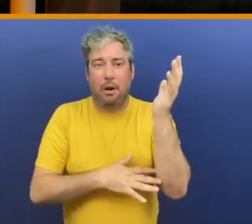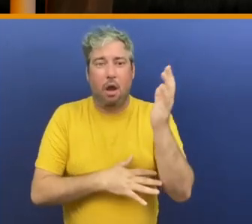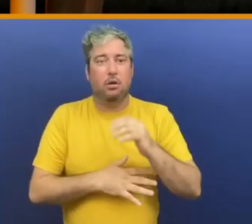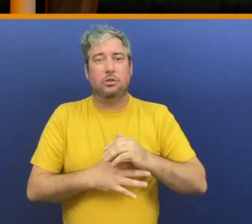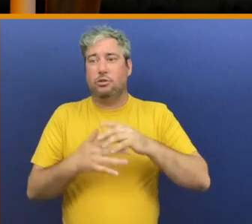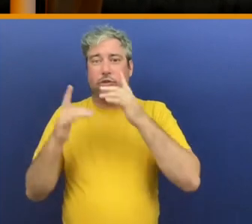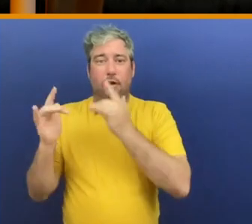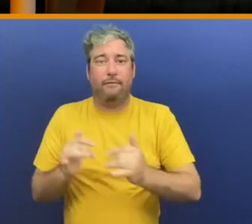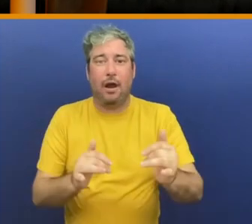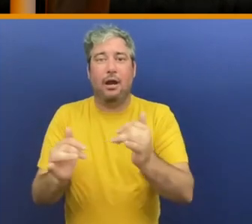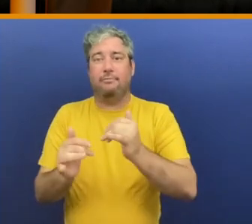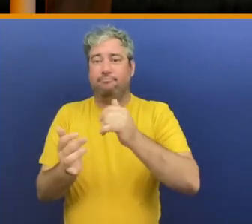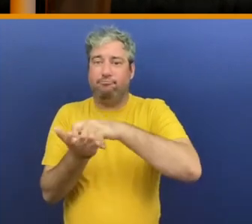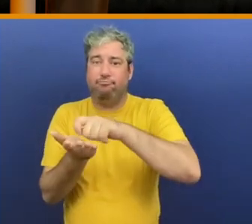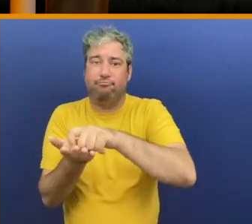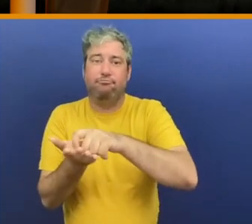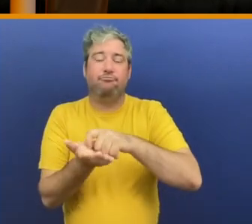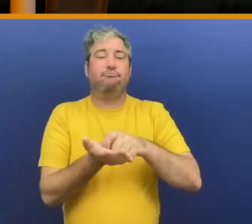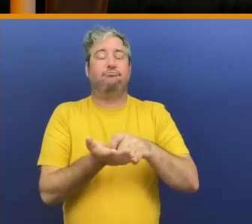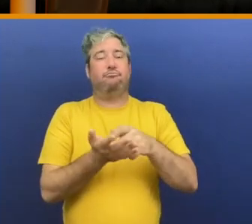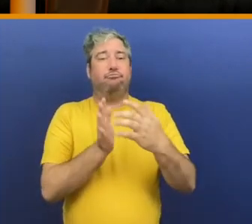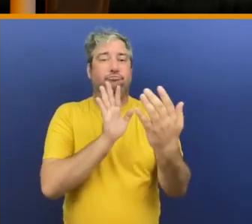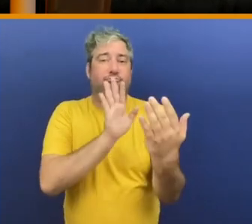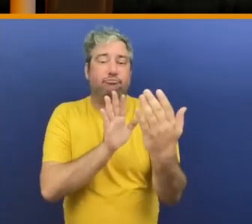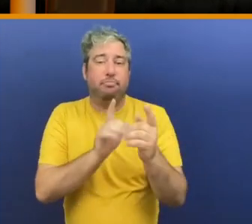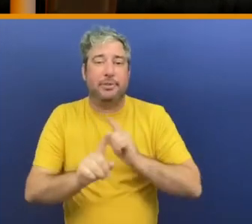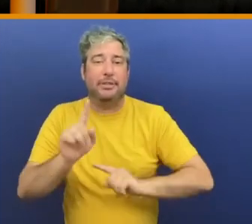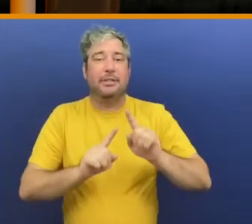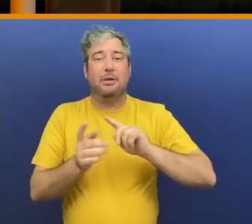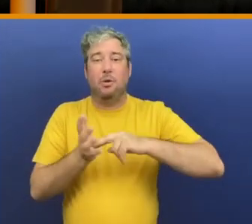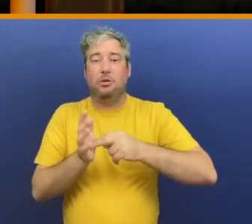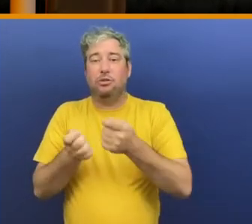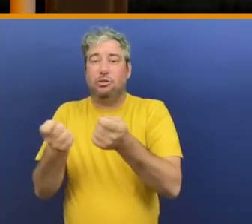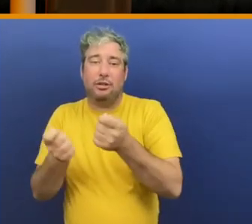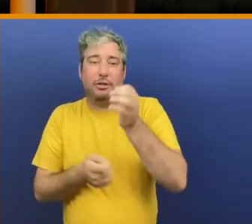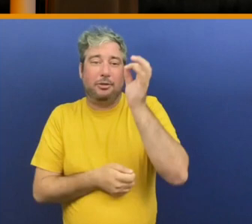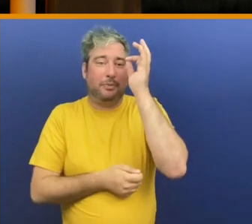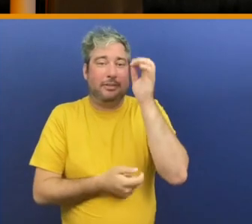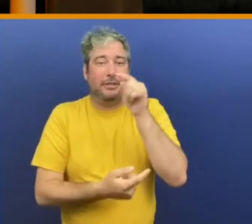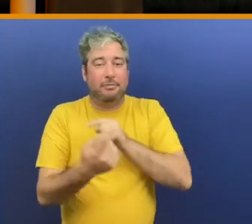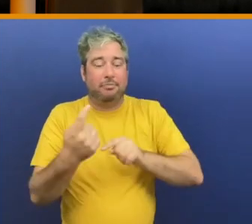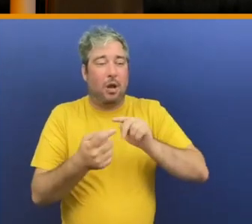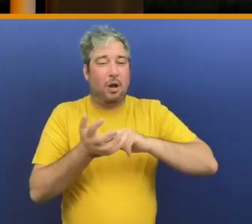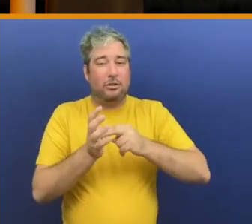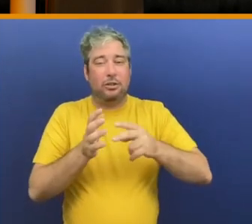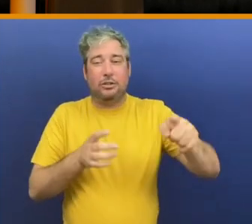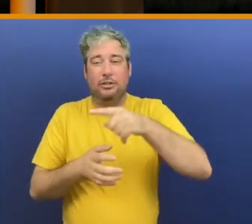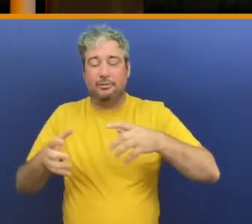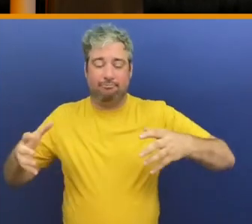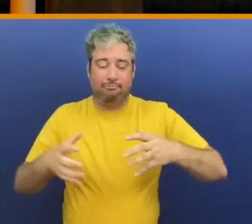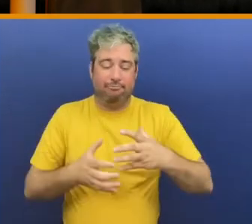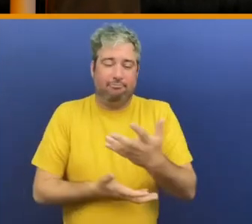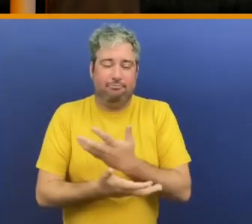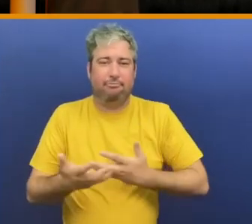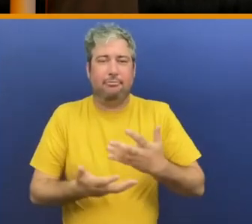and committee members, and bringing organisations together for debate and support. We wanted to listen